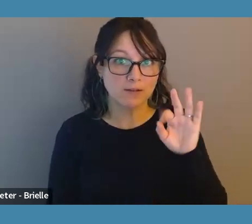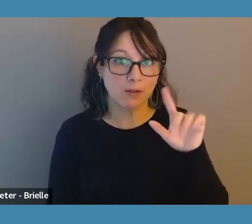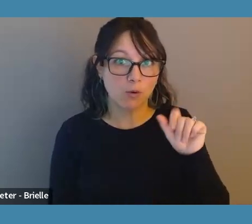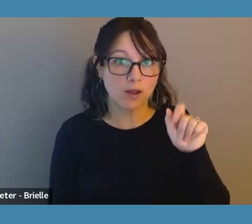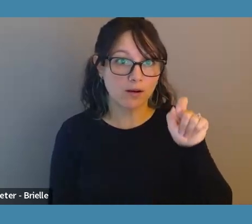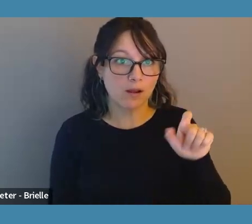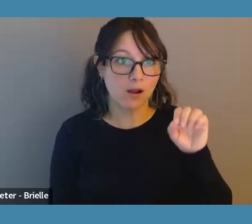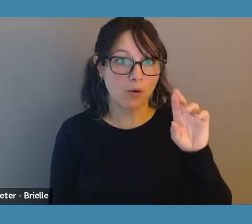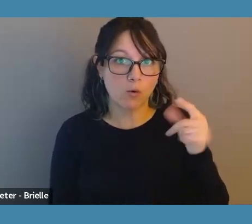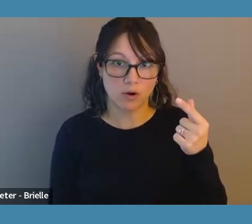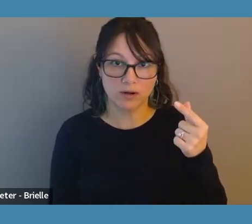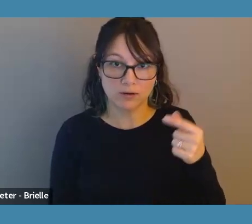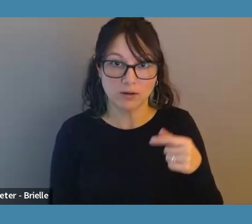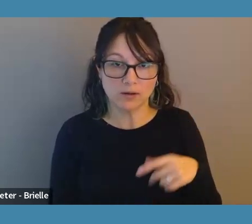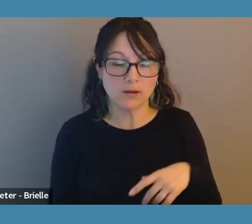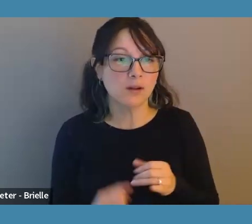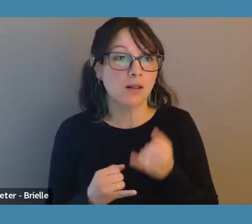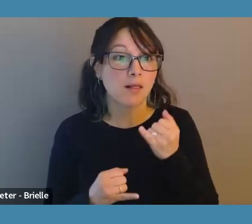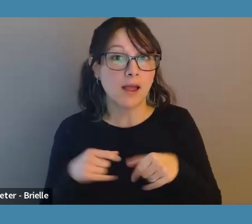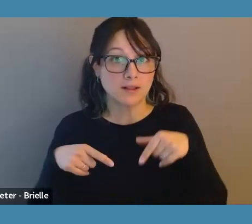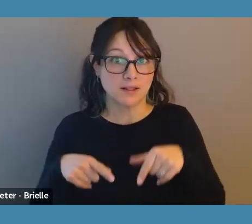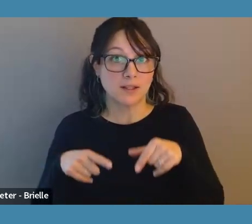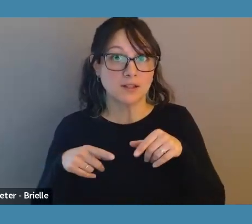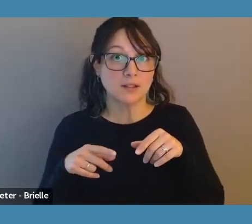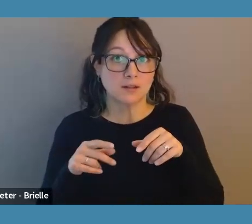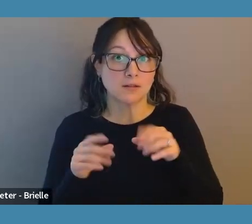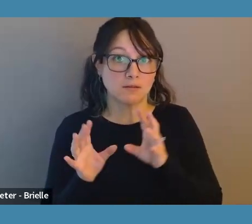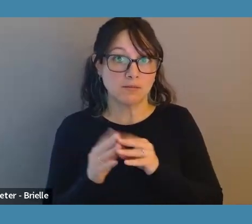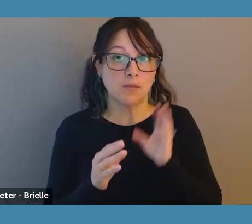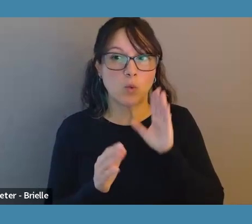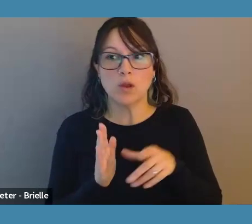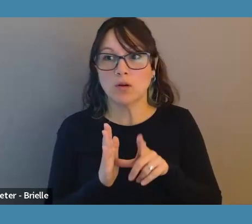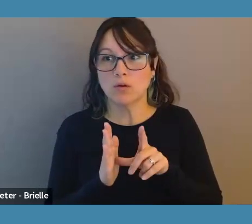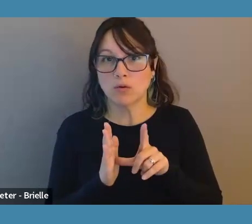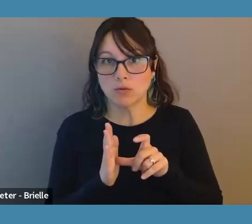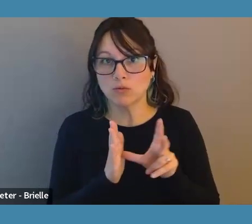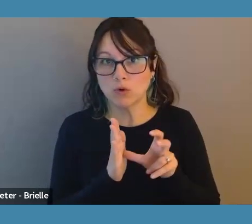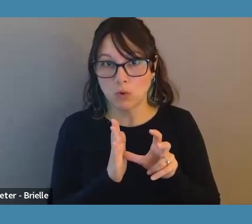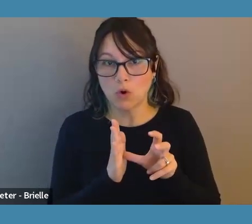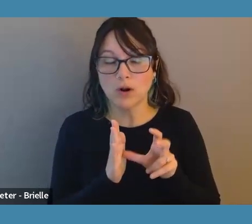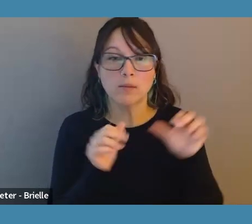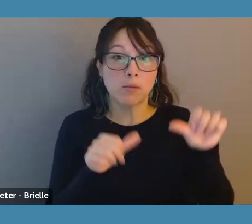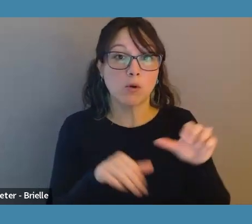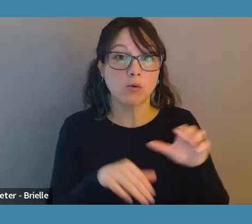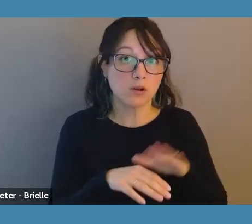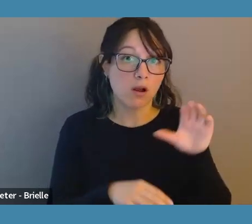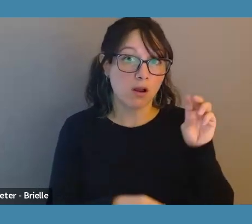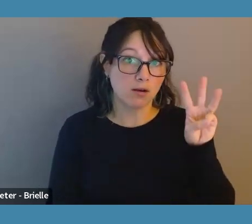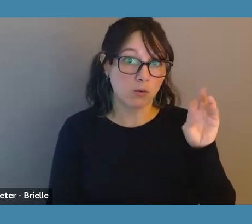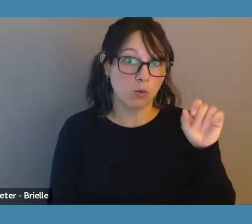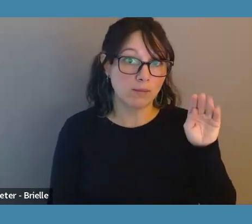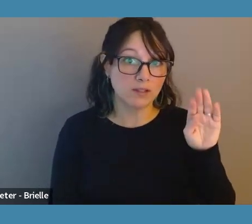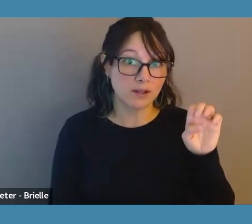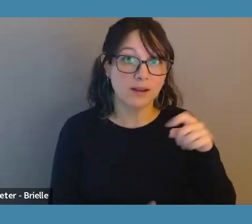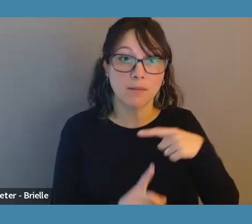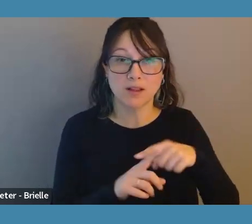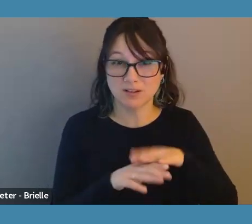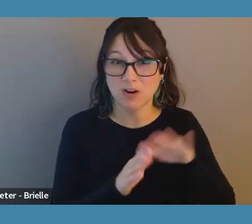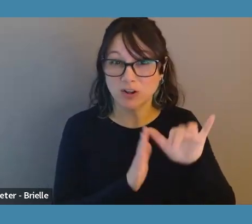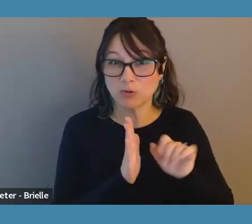webinar@disabilityrightsflorida.org. Lastly, this webinar will be recorded and posted on our website and YouTube channel for later